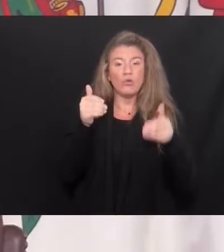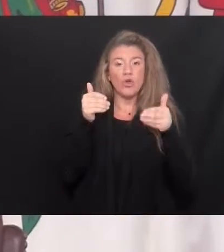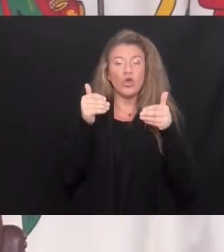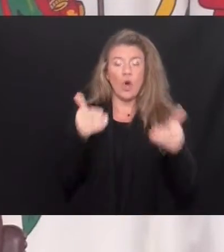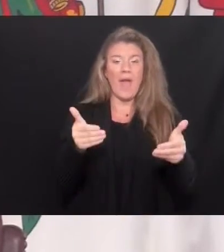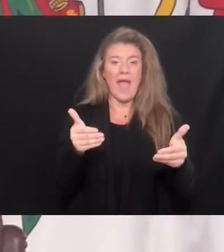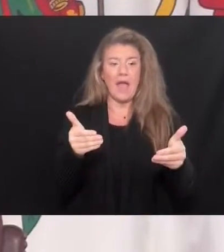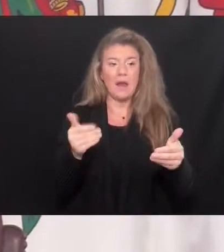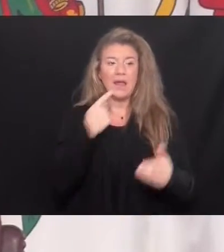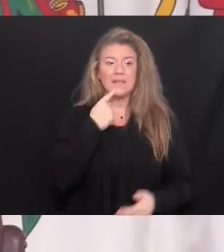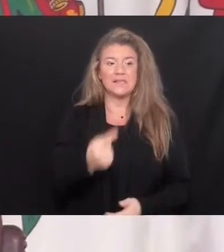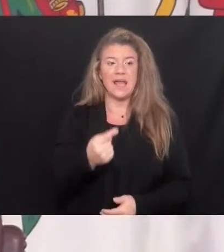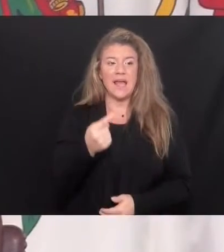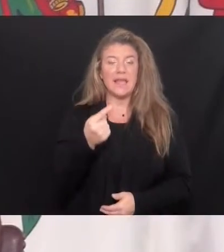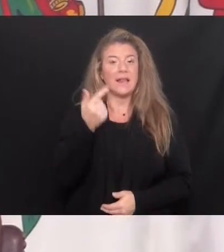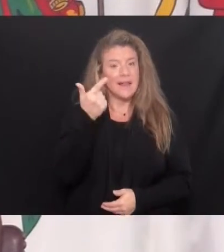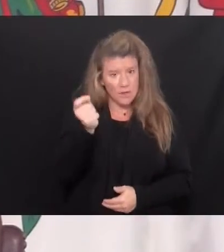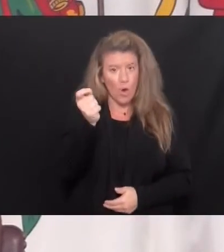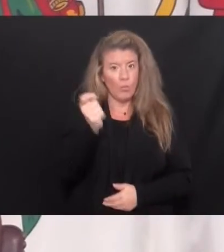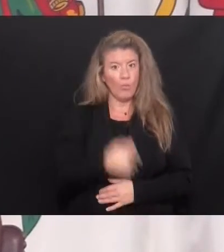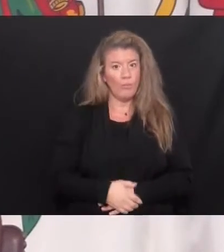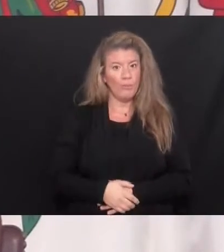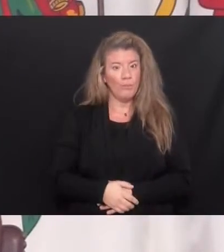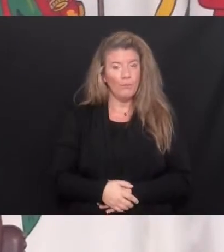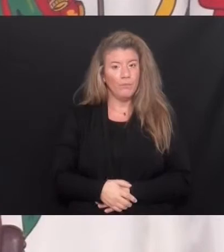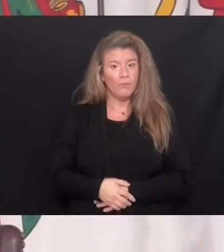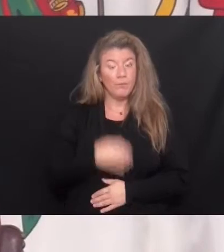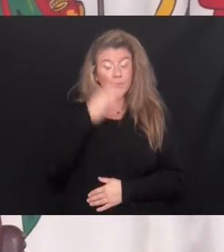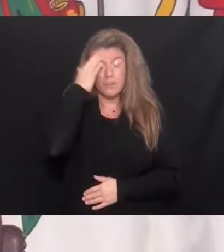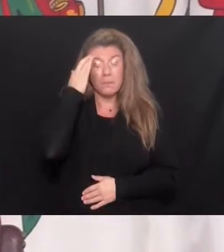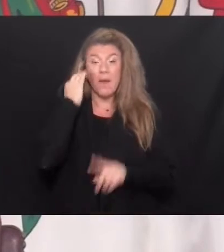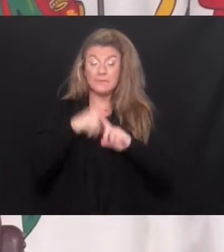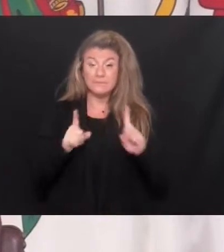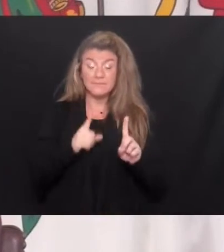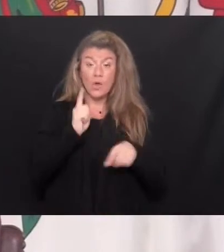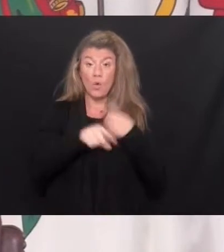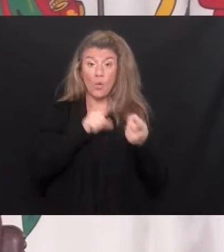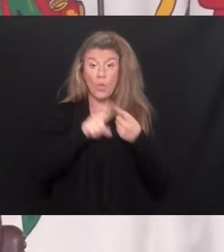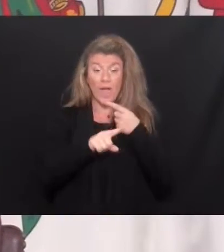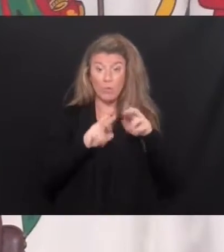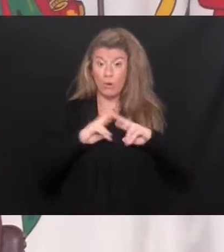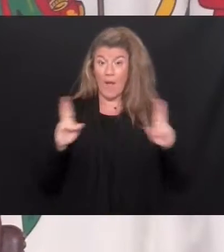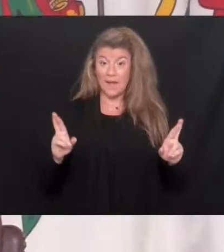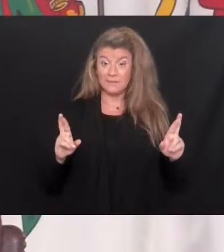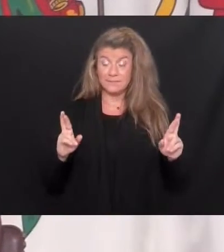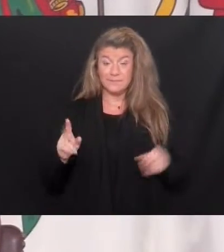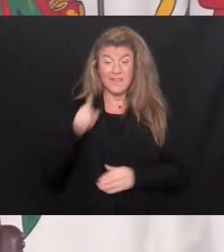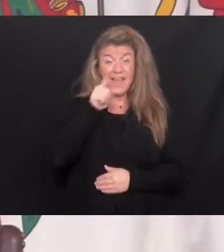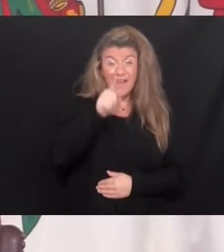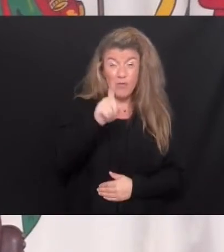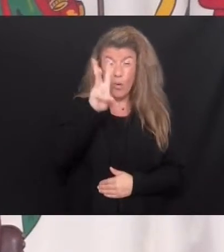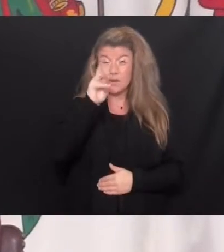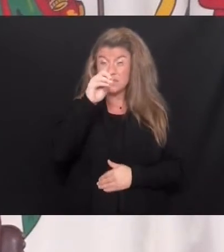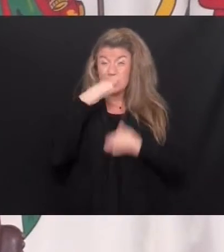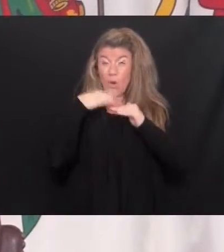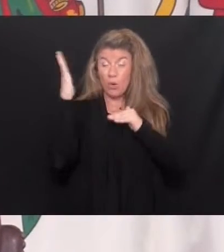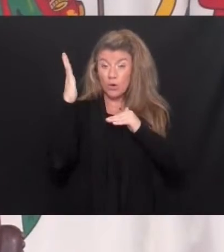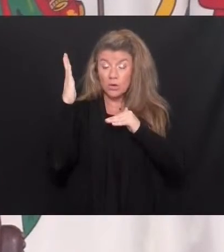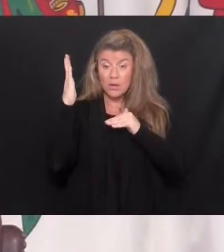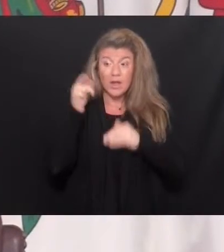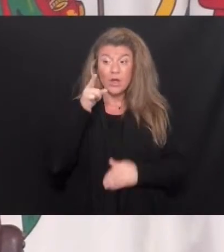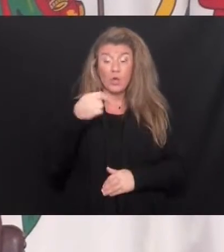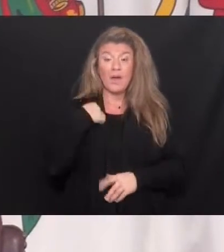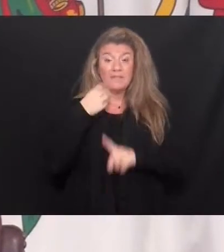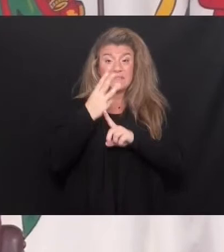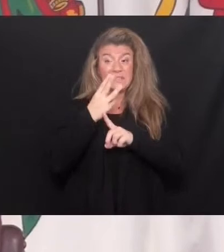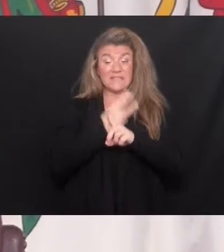and say, let's go. But when we're ready to go, if you're 60 and older and you are 6